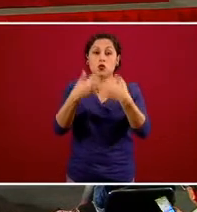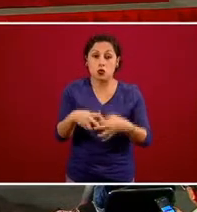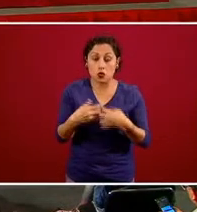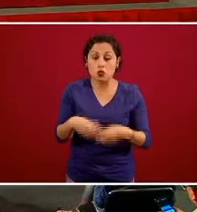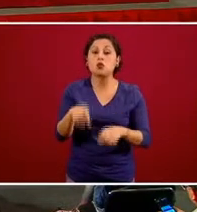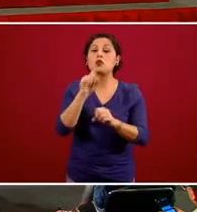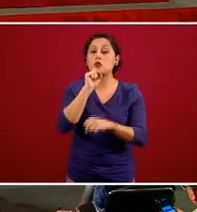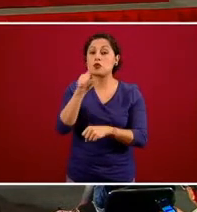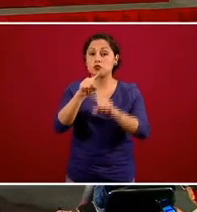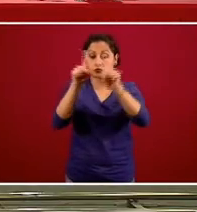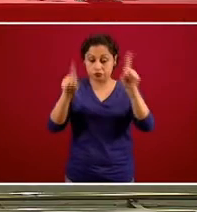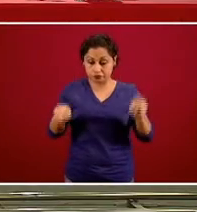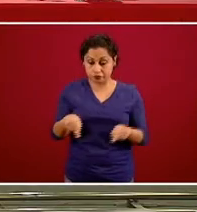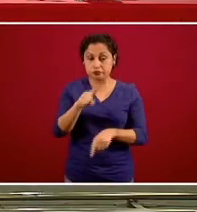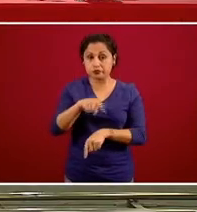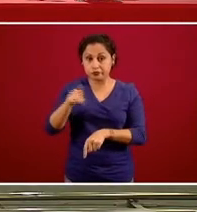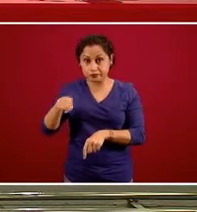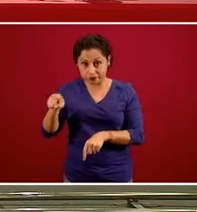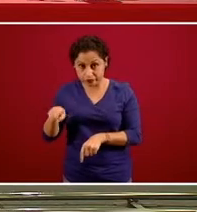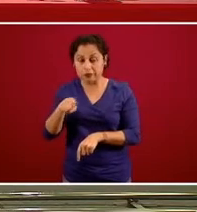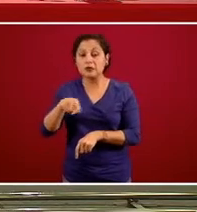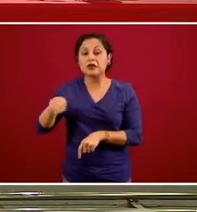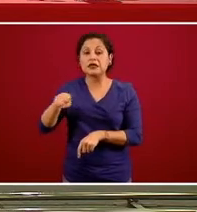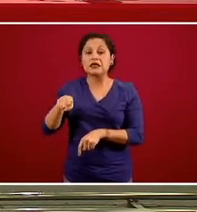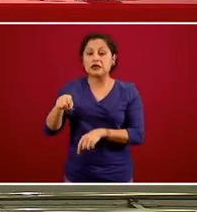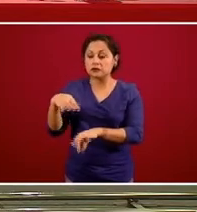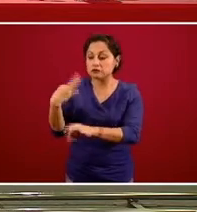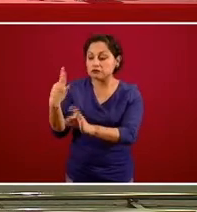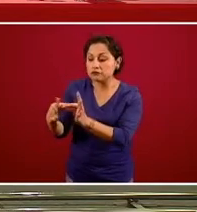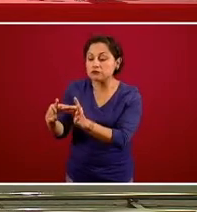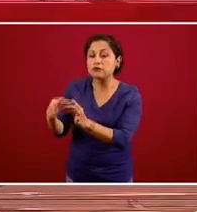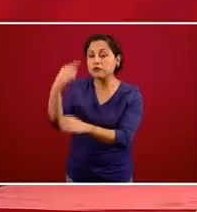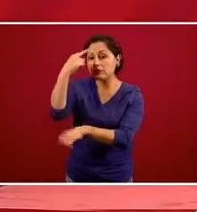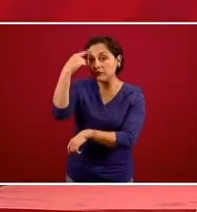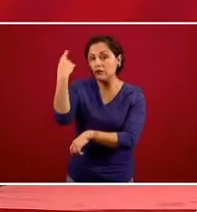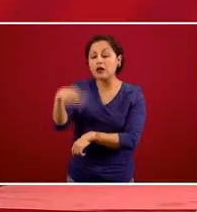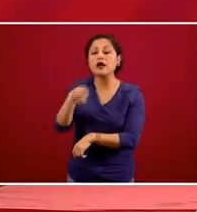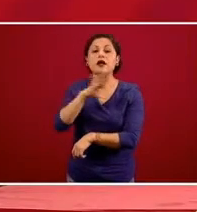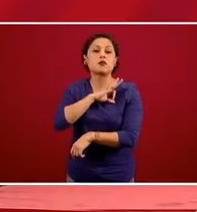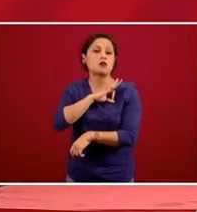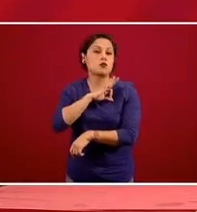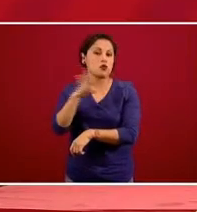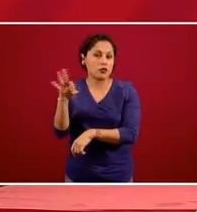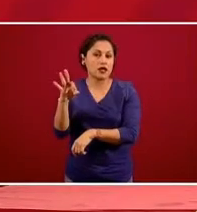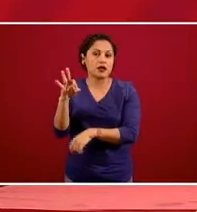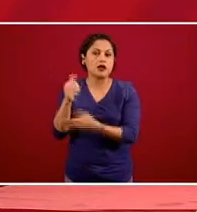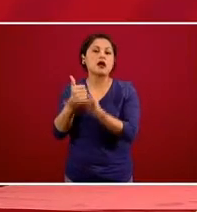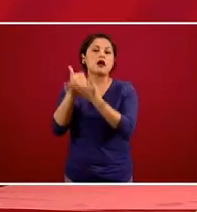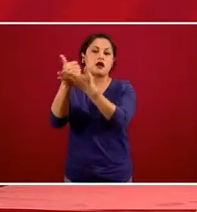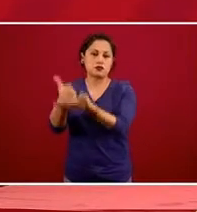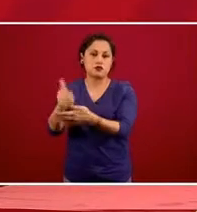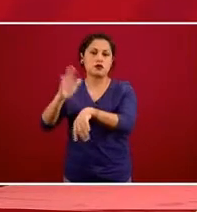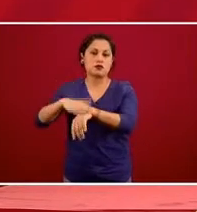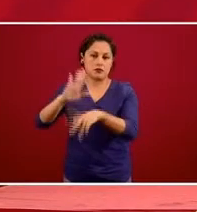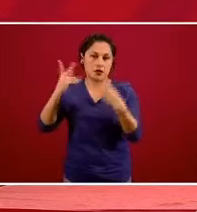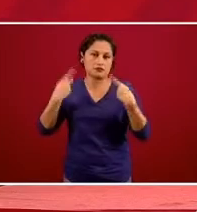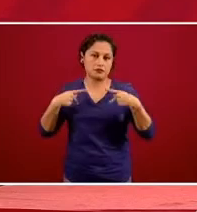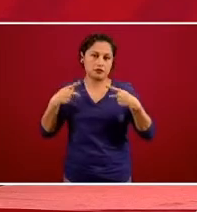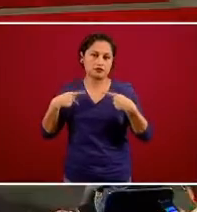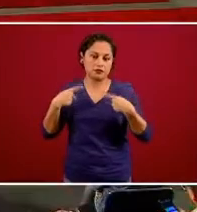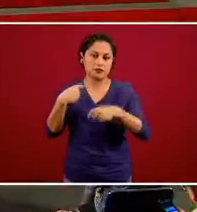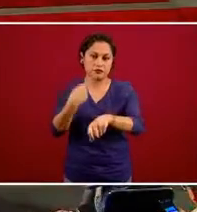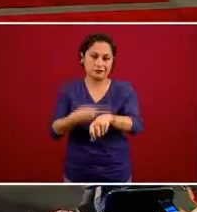are fundamental to close the cycle and have this maximum capacity that we could have